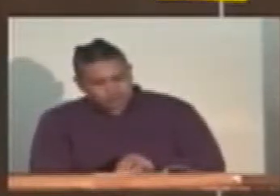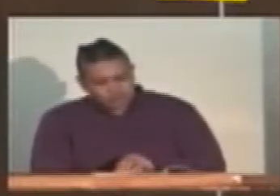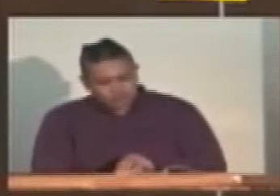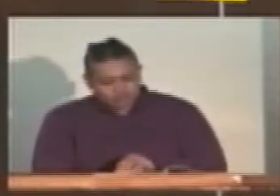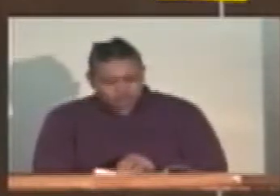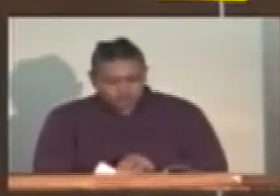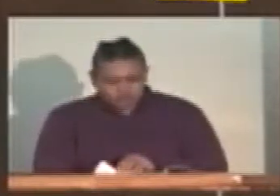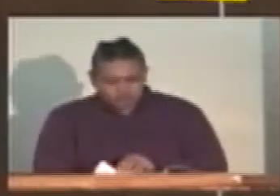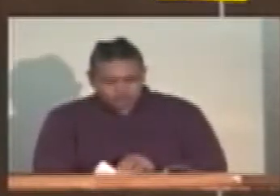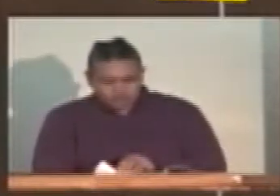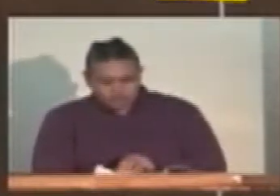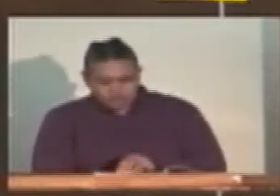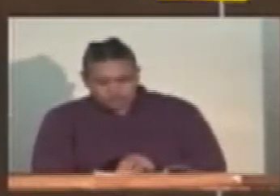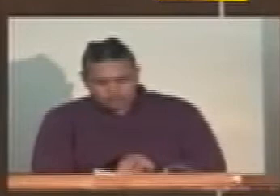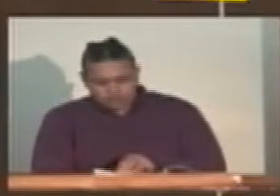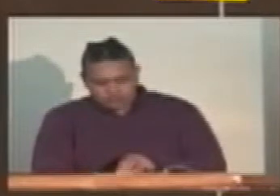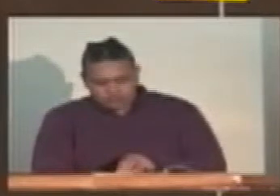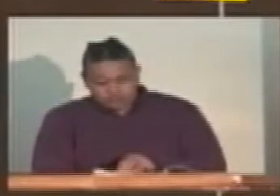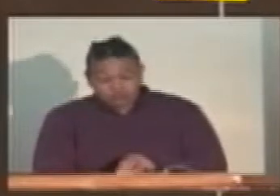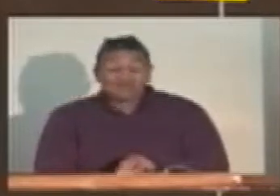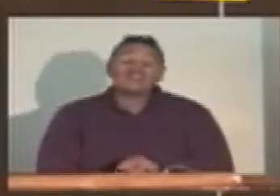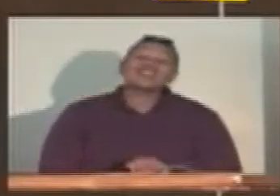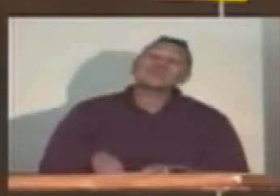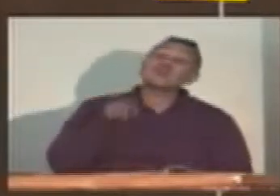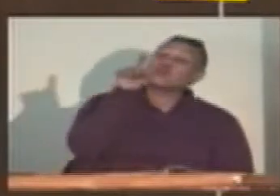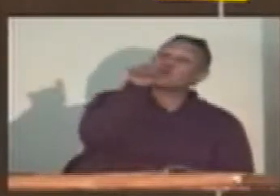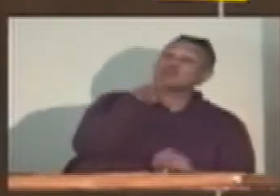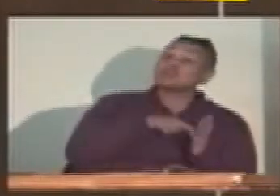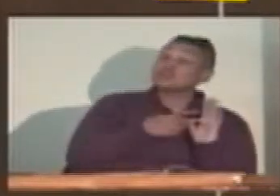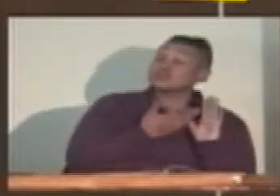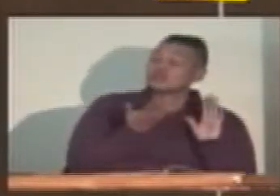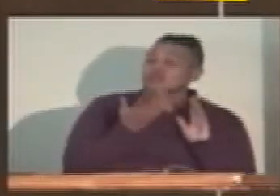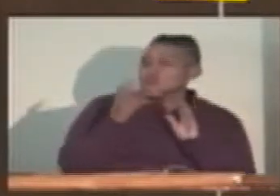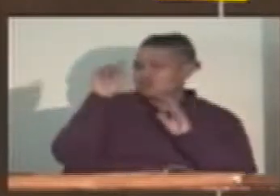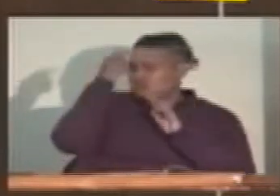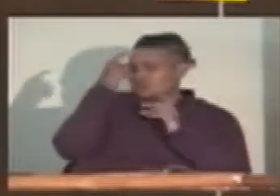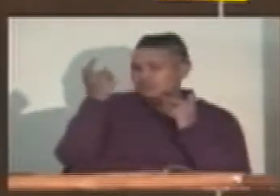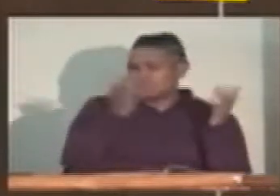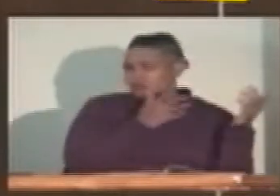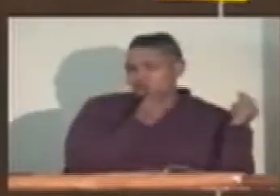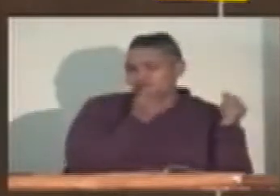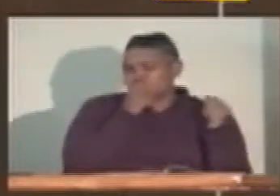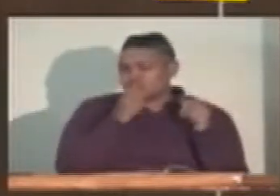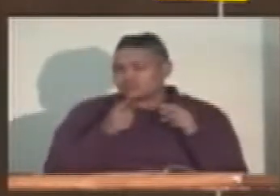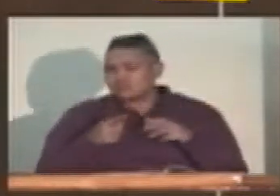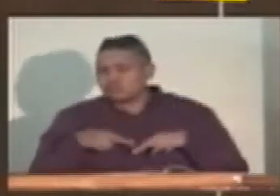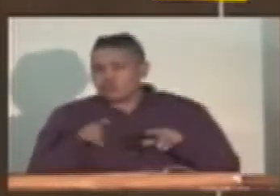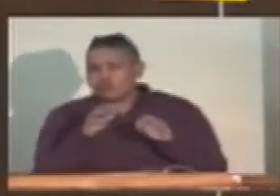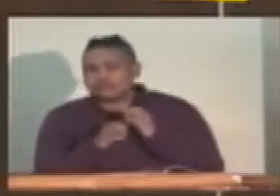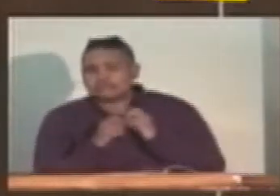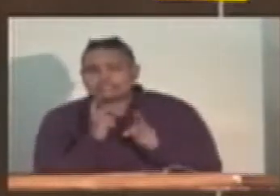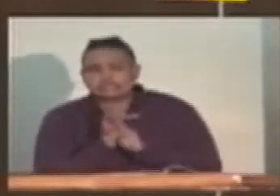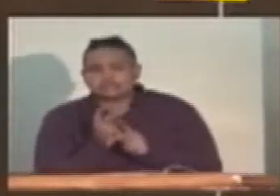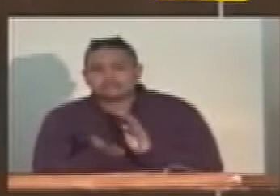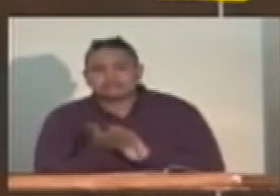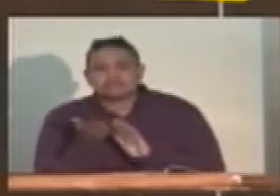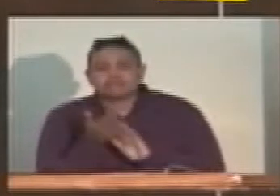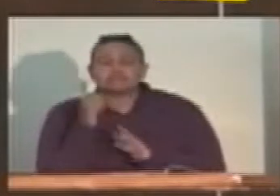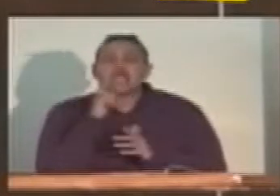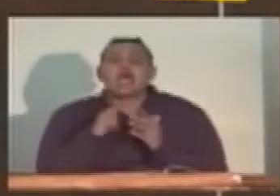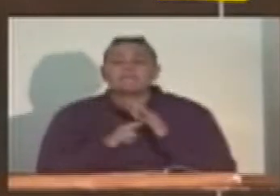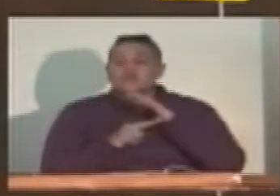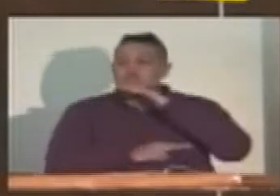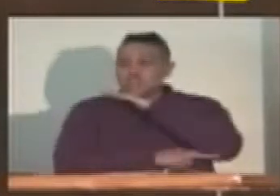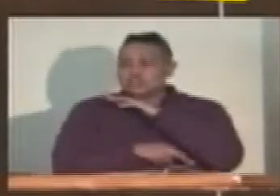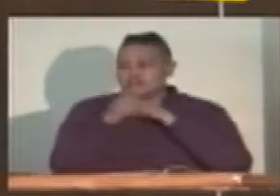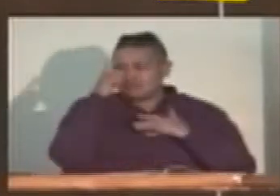what is the government planning to do in relation to the maintenance of the roads and bridges? For now,